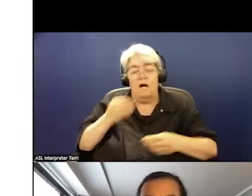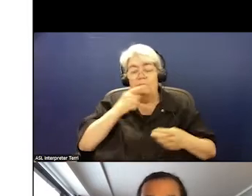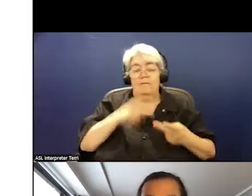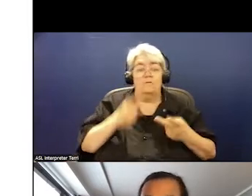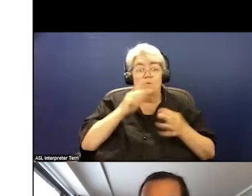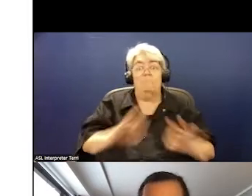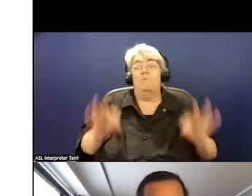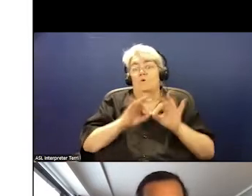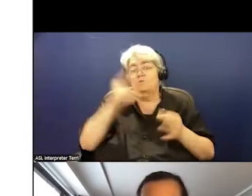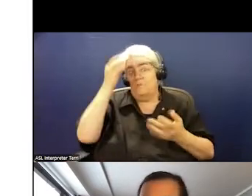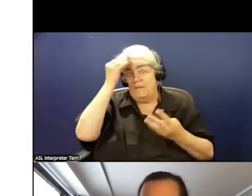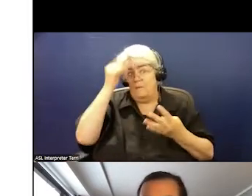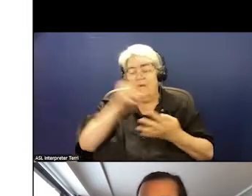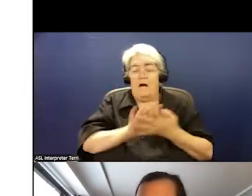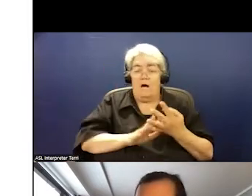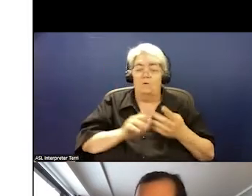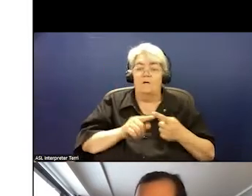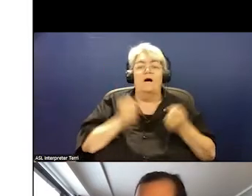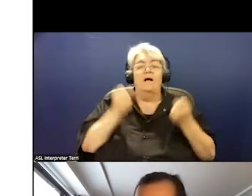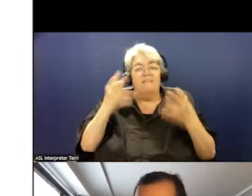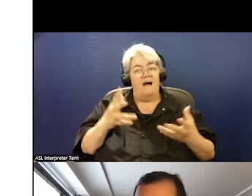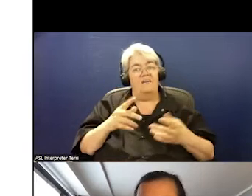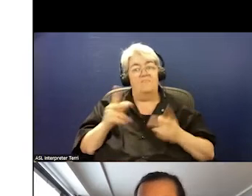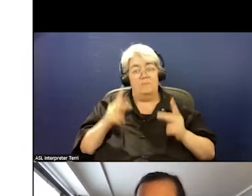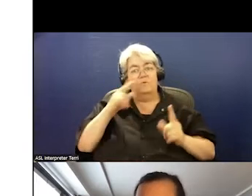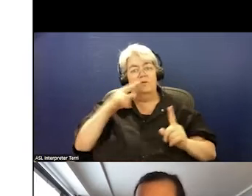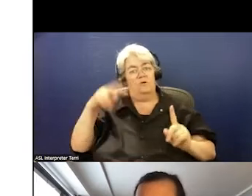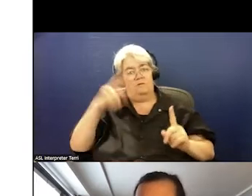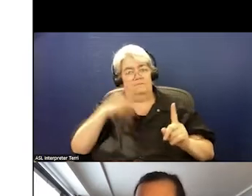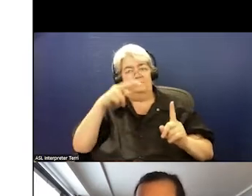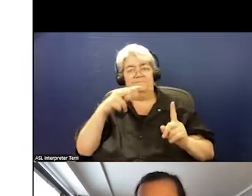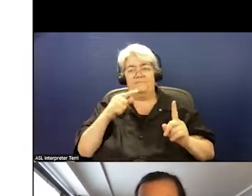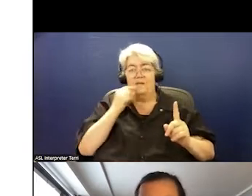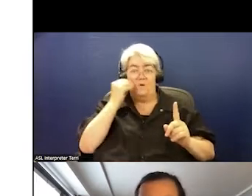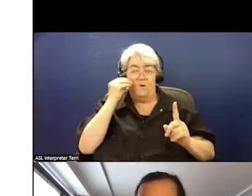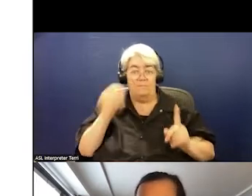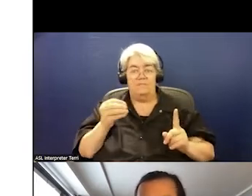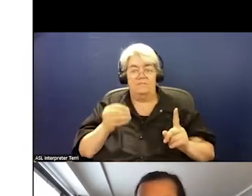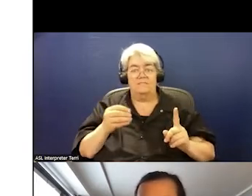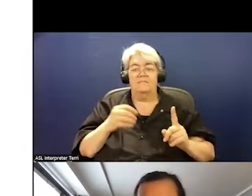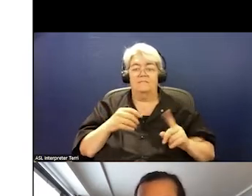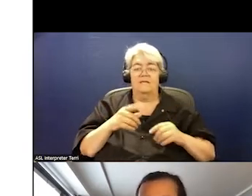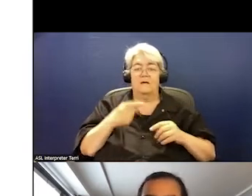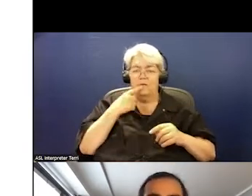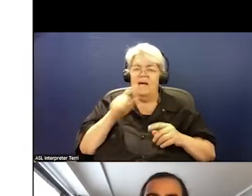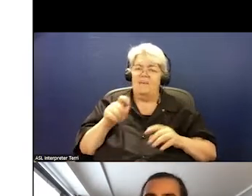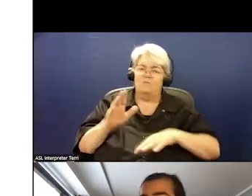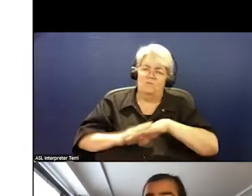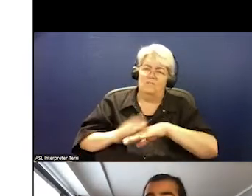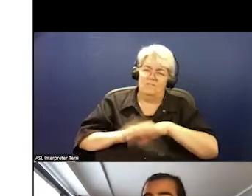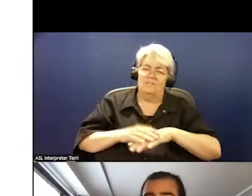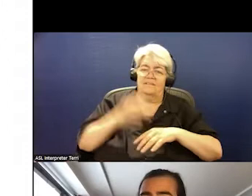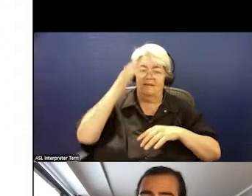here. There's a lot of stigma and bias at play when talking about people experiencing homelessness, and we have to be aware of that